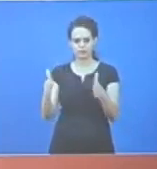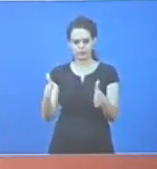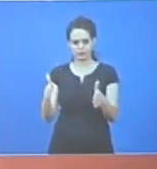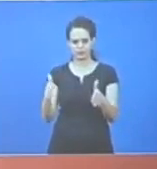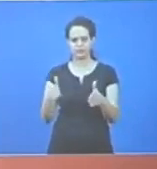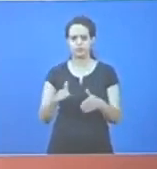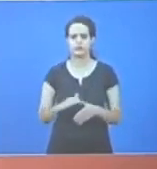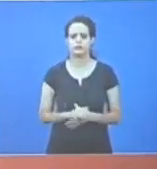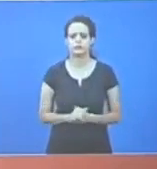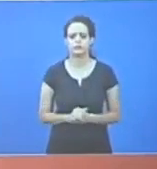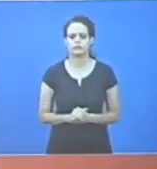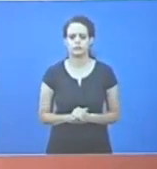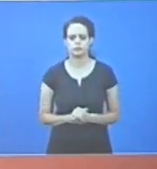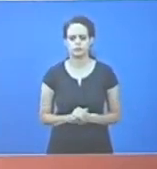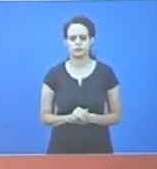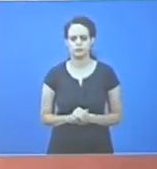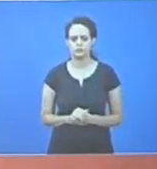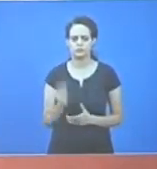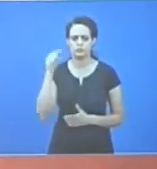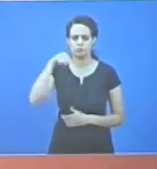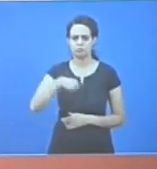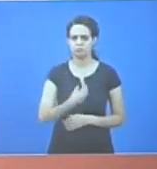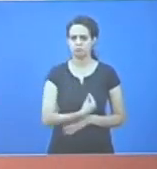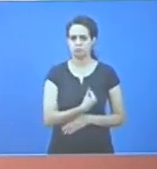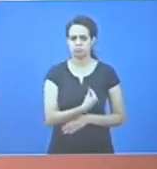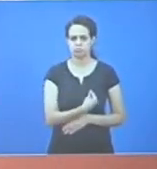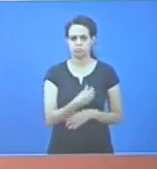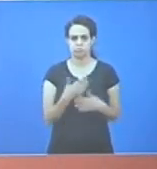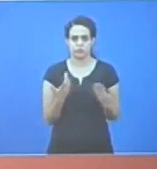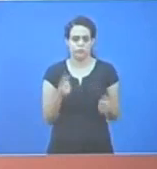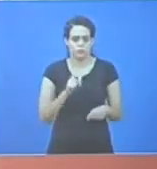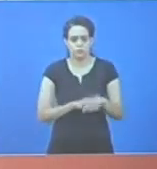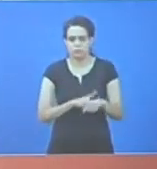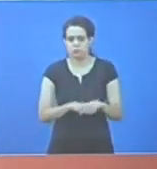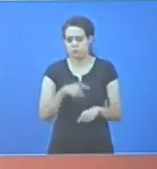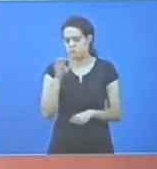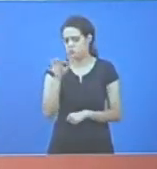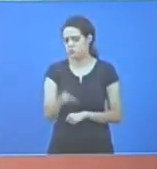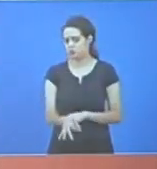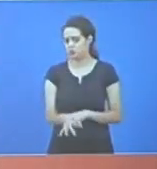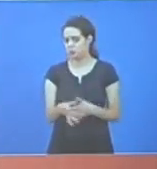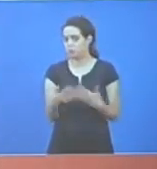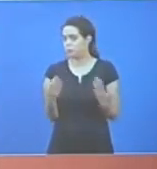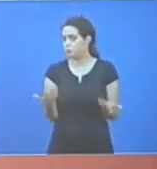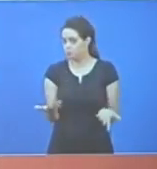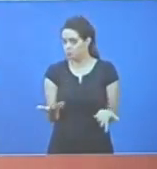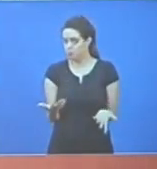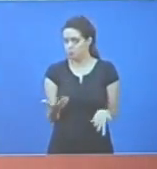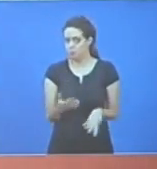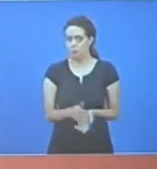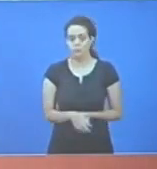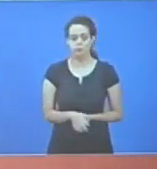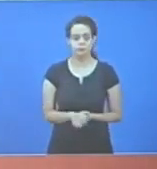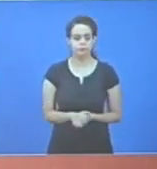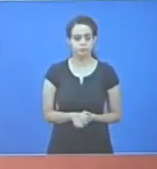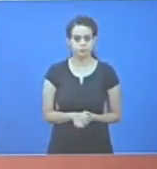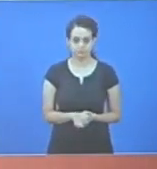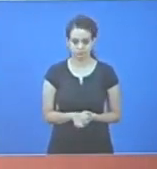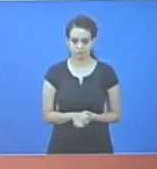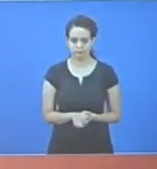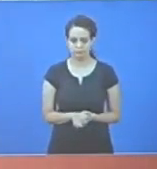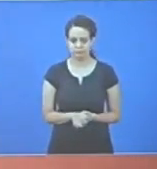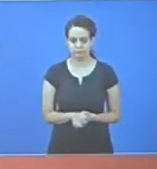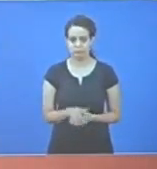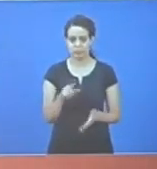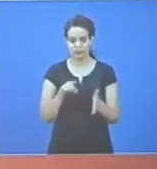the pastor that was giving another seminar. So he might not be